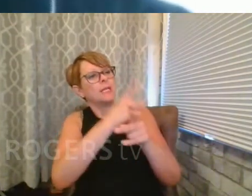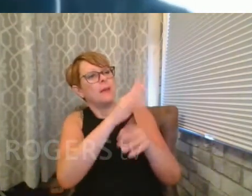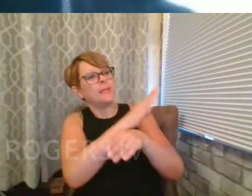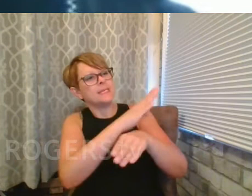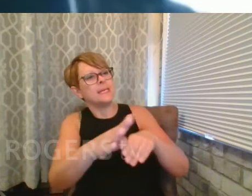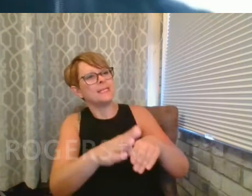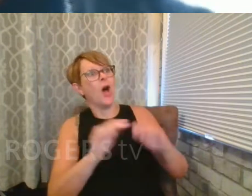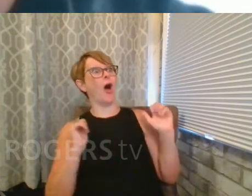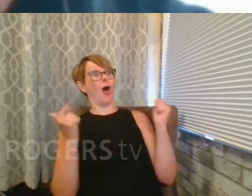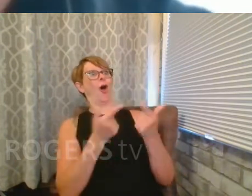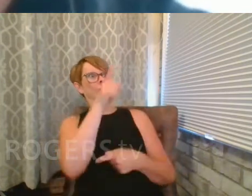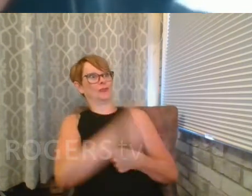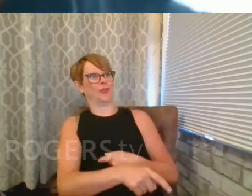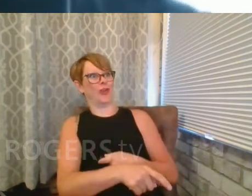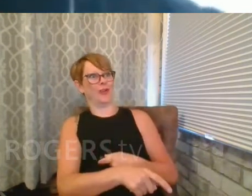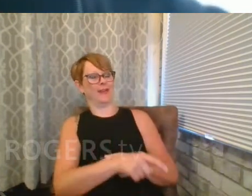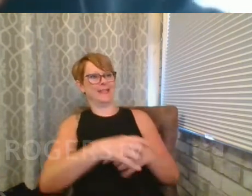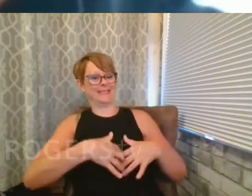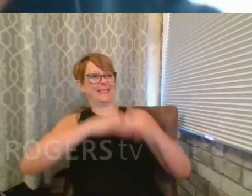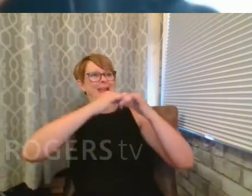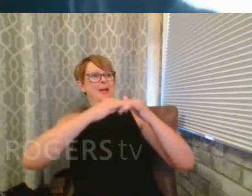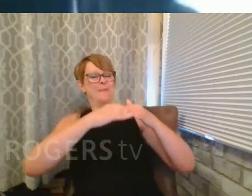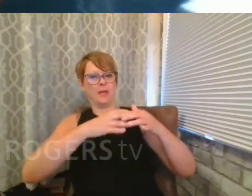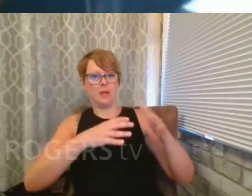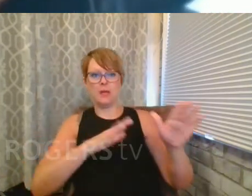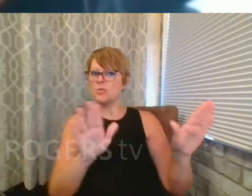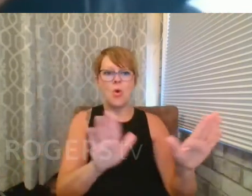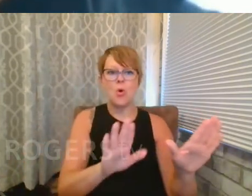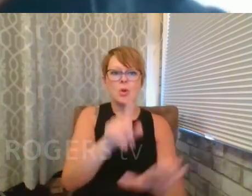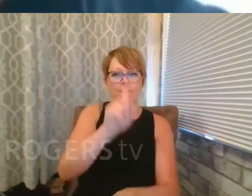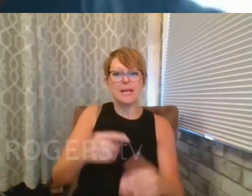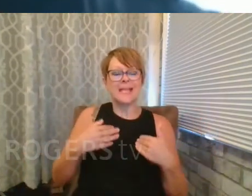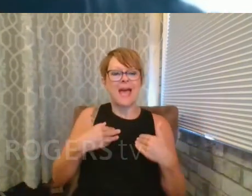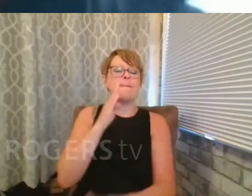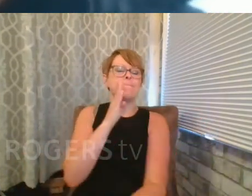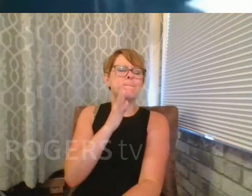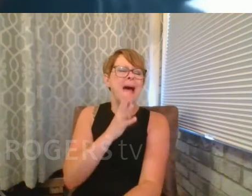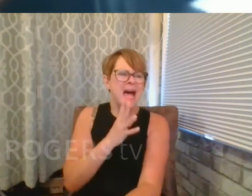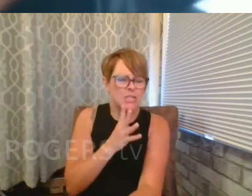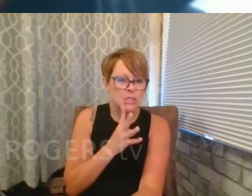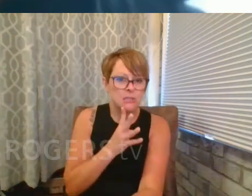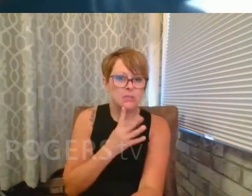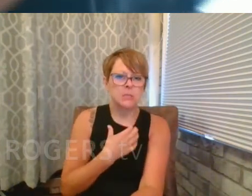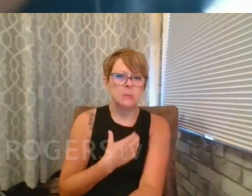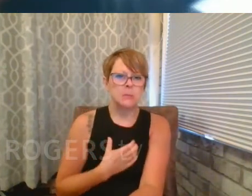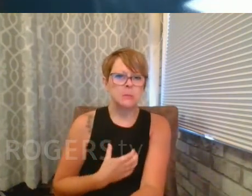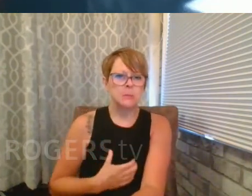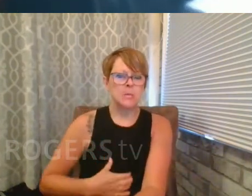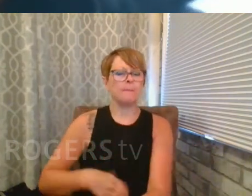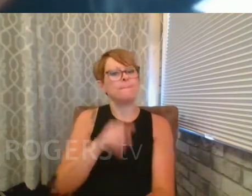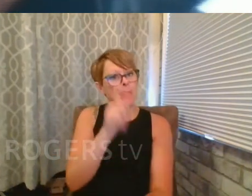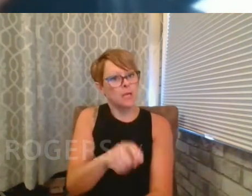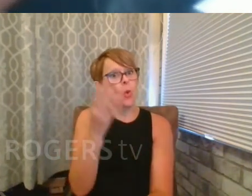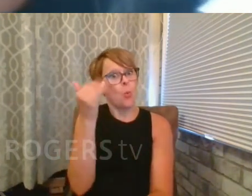that. You have to have a passion, a real passion for the thing that you do. It's because there will be